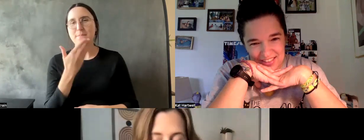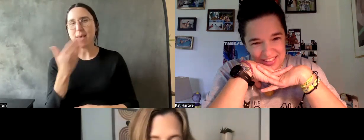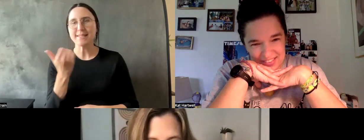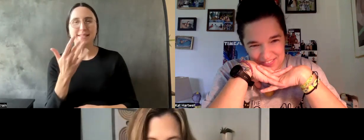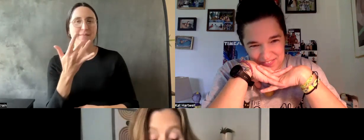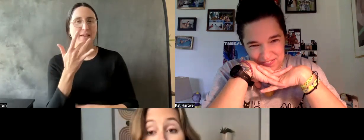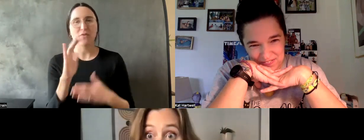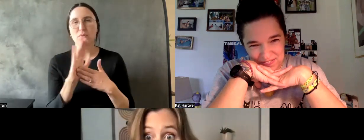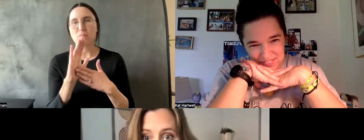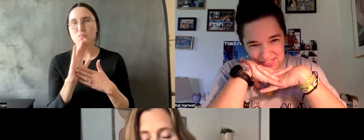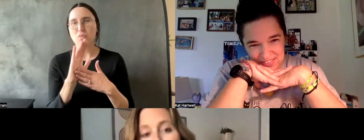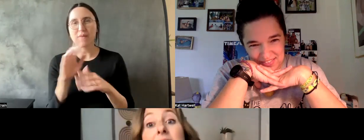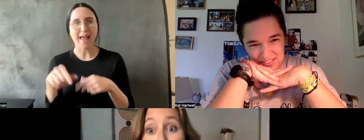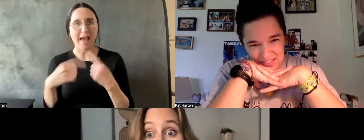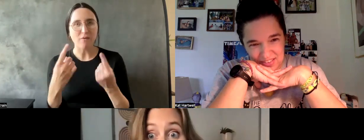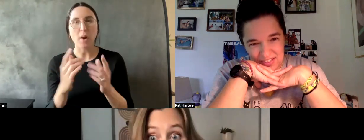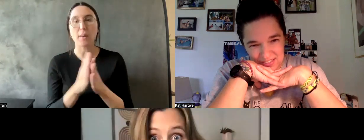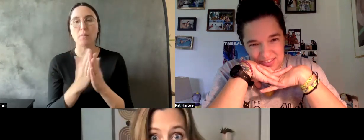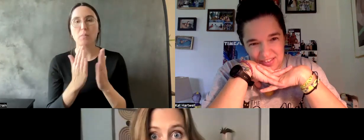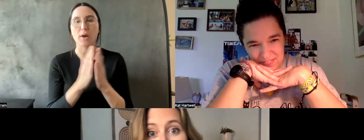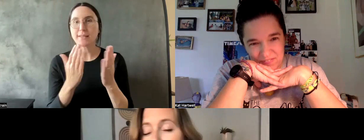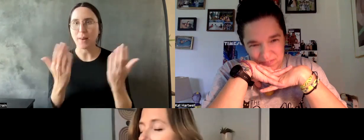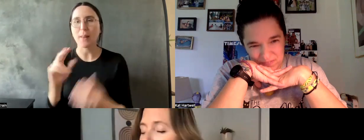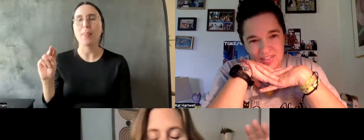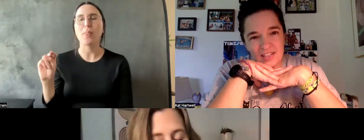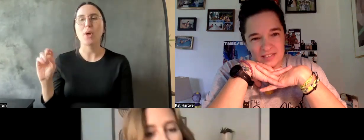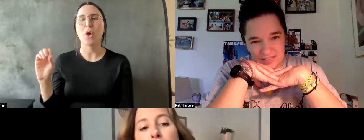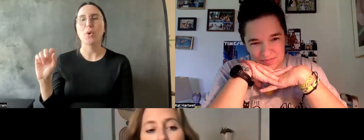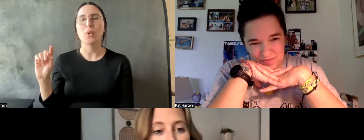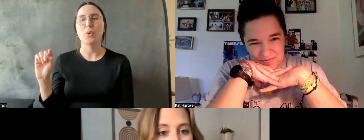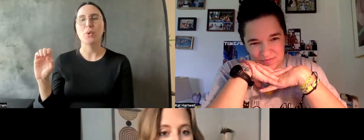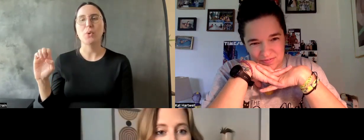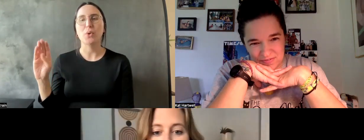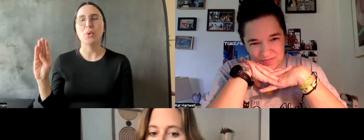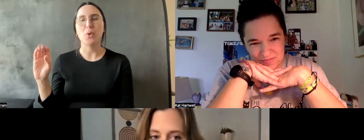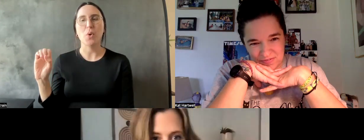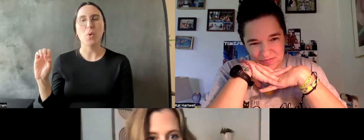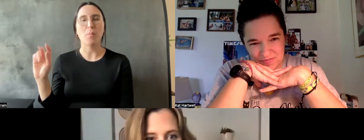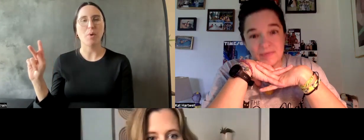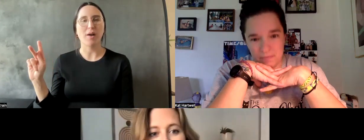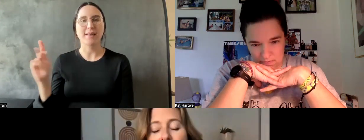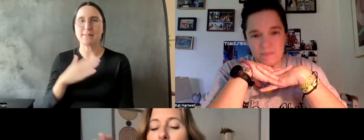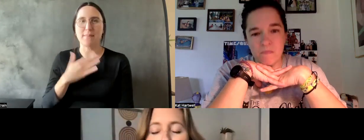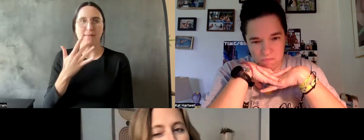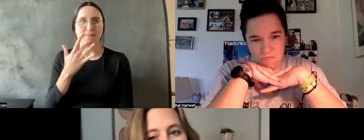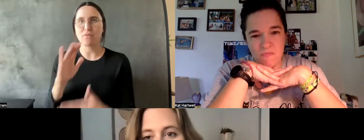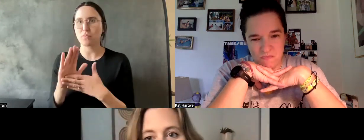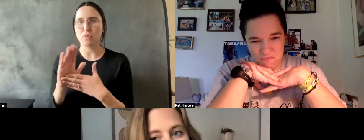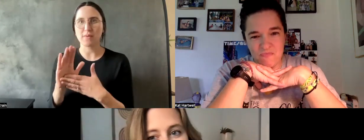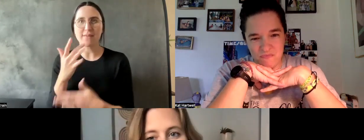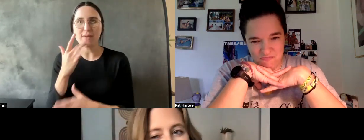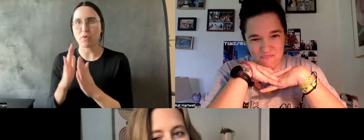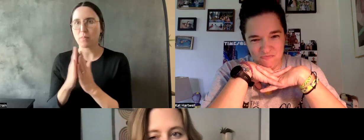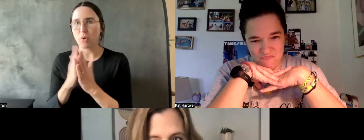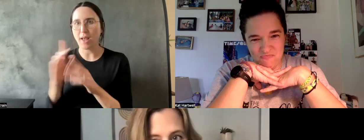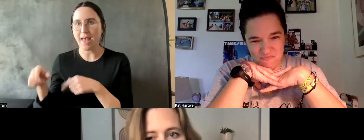all time and book is The Notebook. That is my favorite movie of all time. I love it. That movie reminds